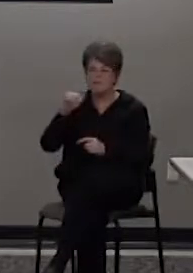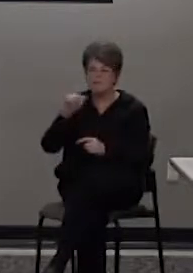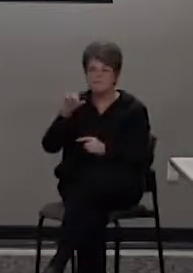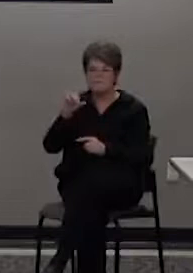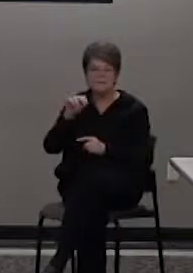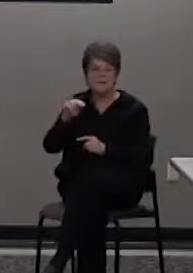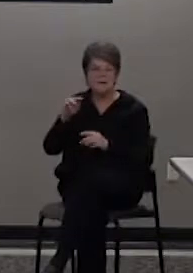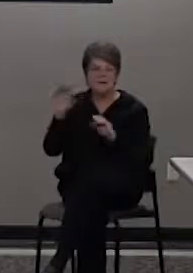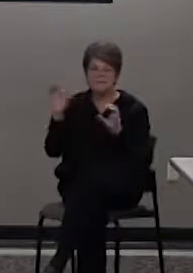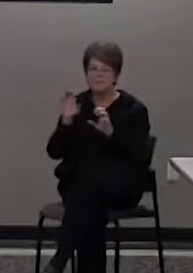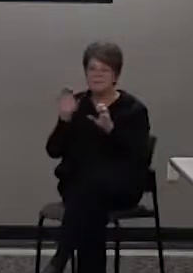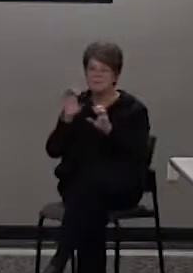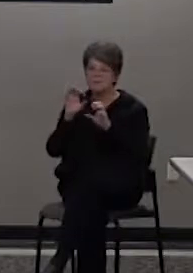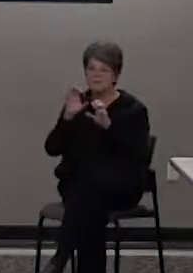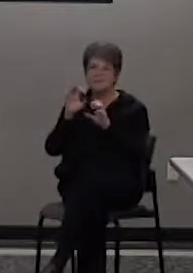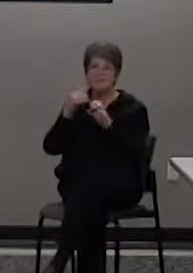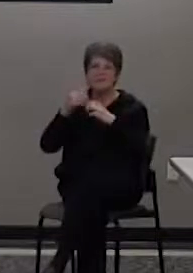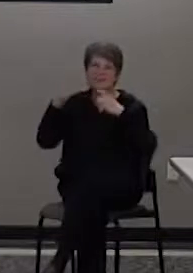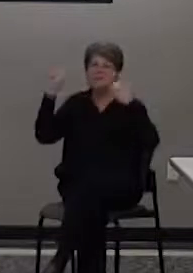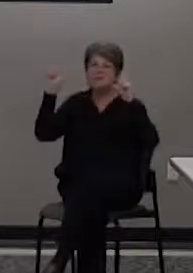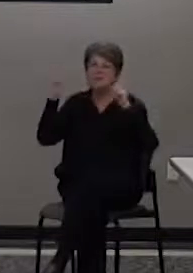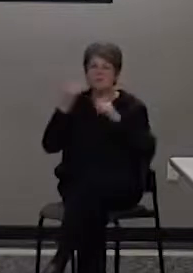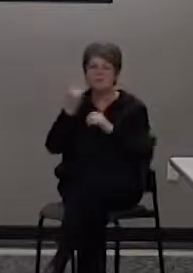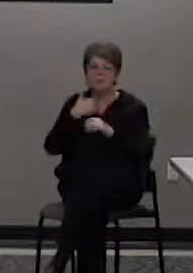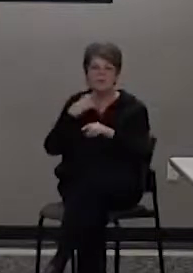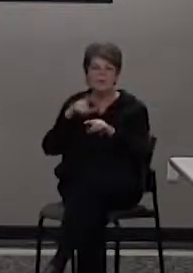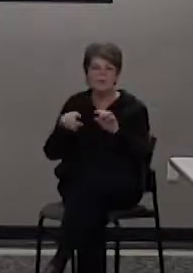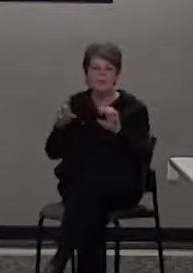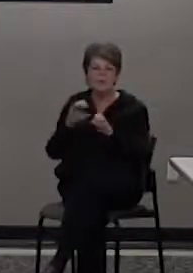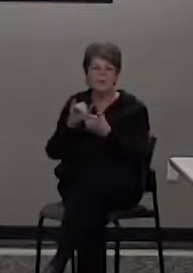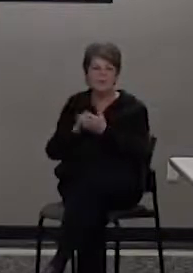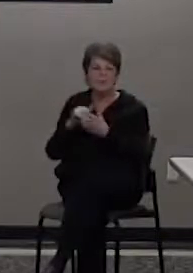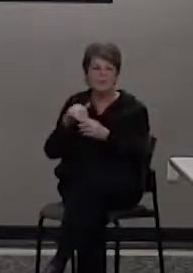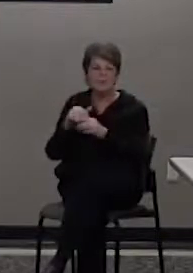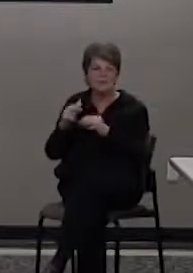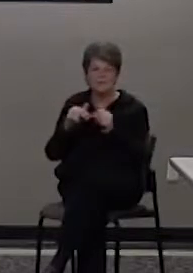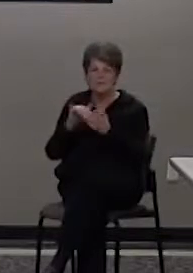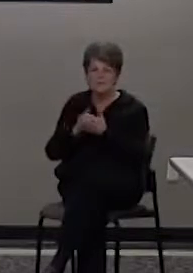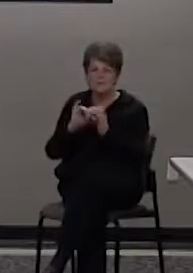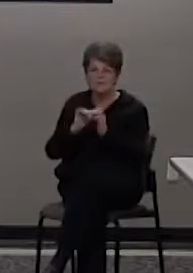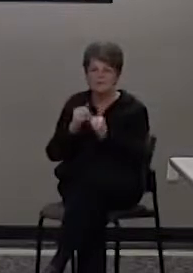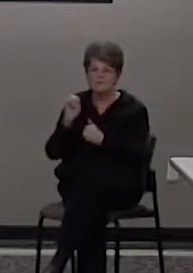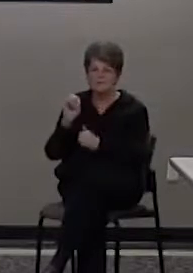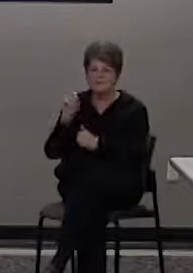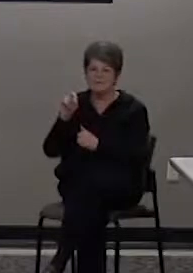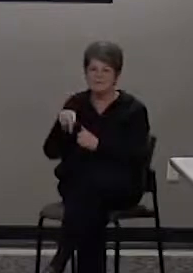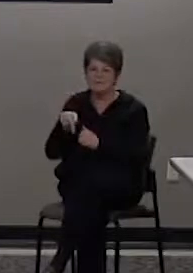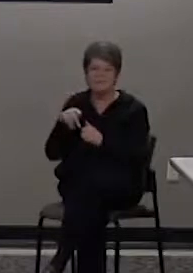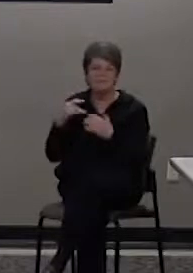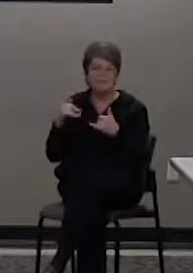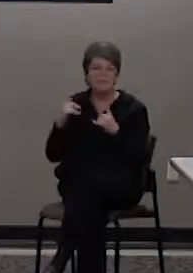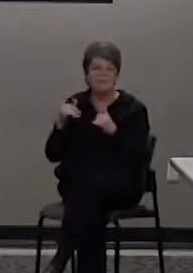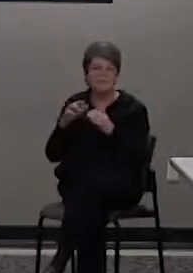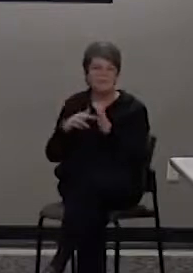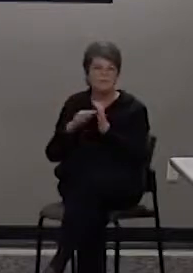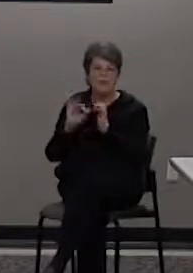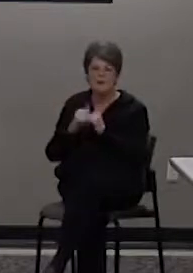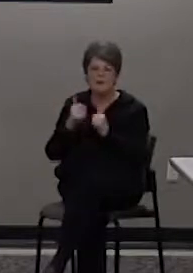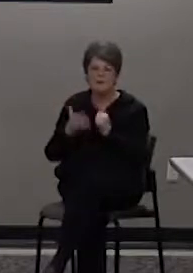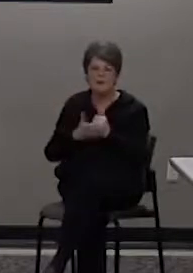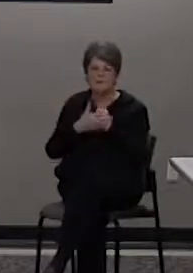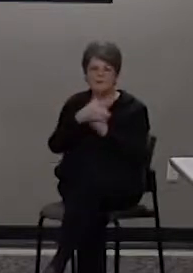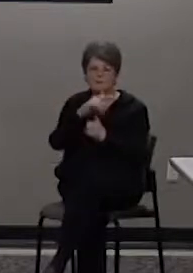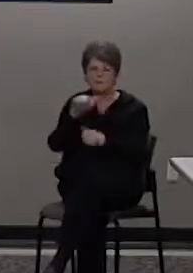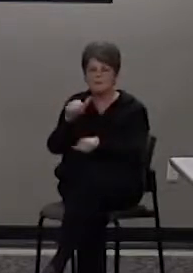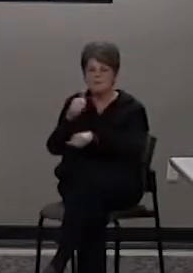it on a global scale. Why can't we do it in eight buildings? I mean, but see, that's how the EDP then plays a role, is how do they help you set that